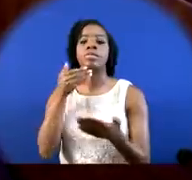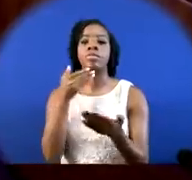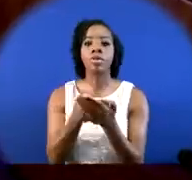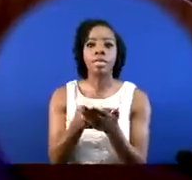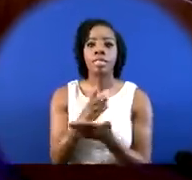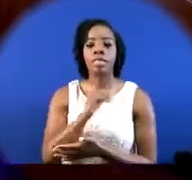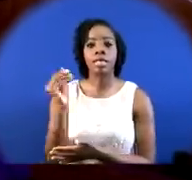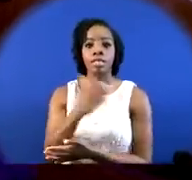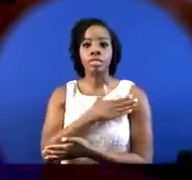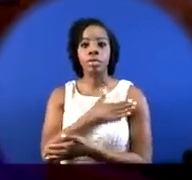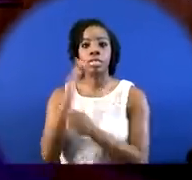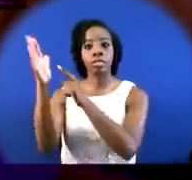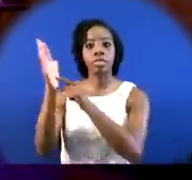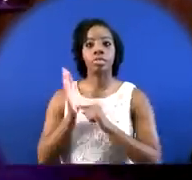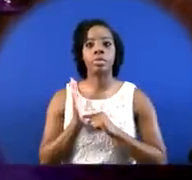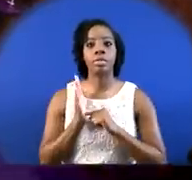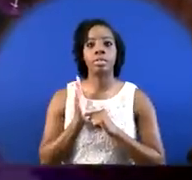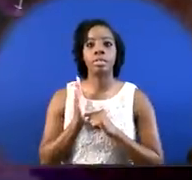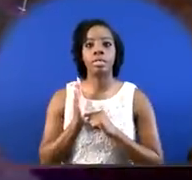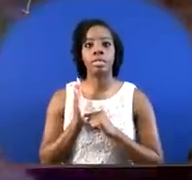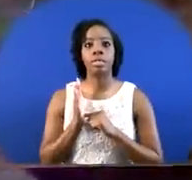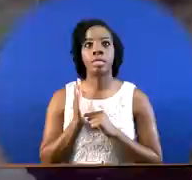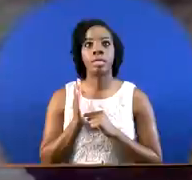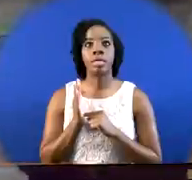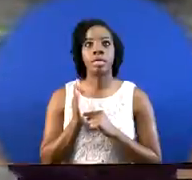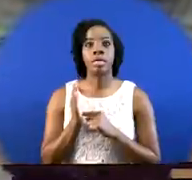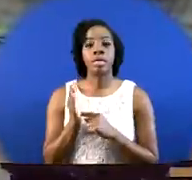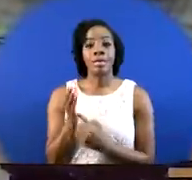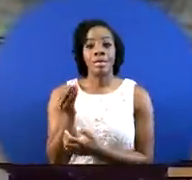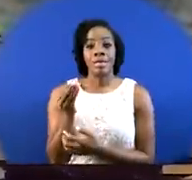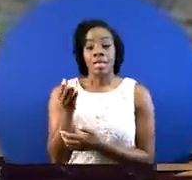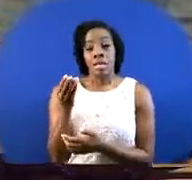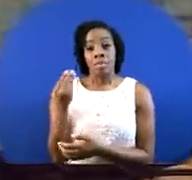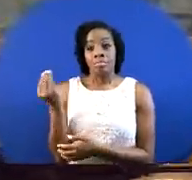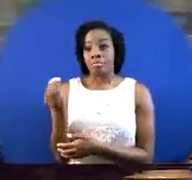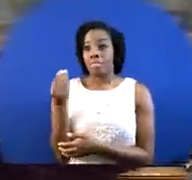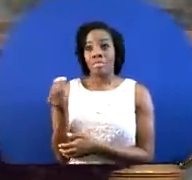grace toward us. Looks like somebody's happy to be in church on Palm Sunday